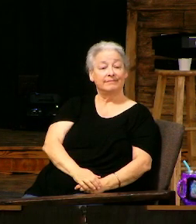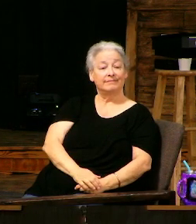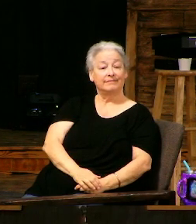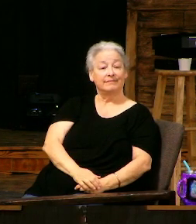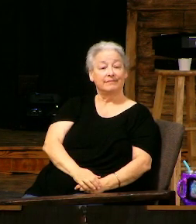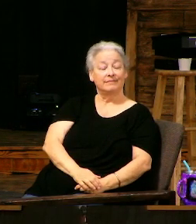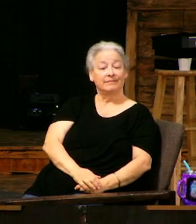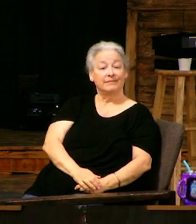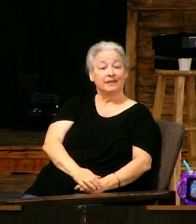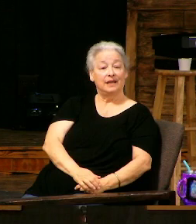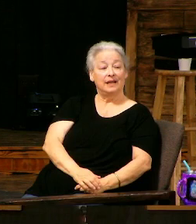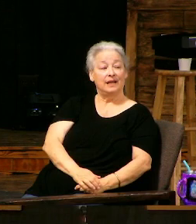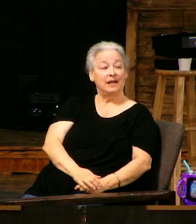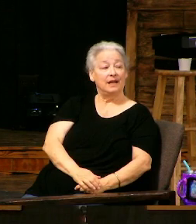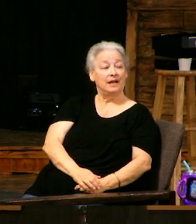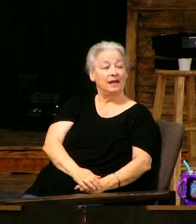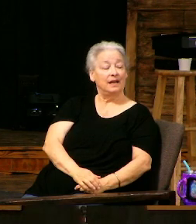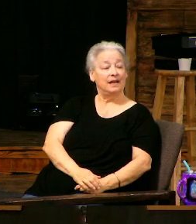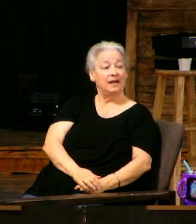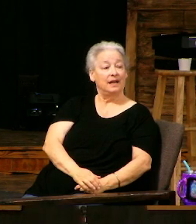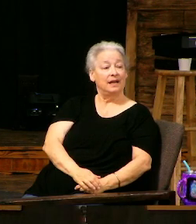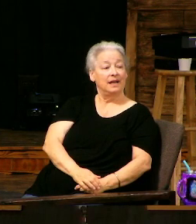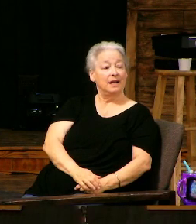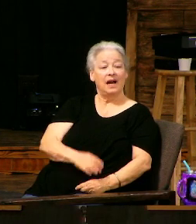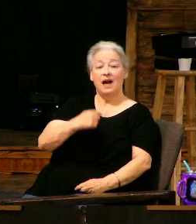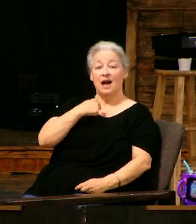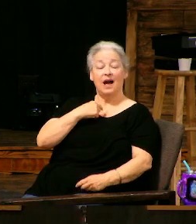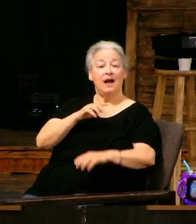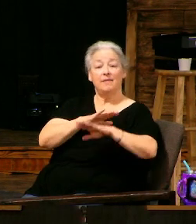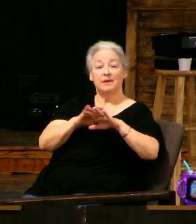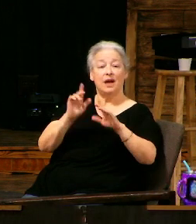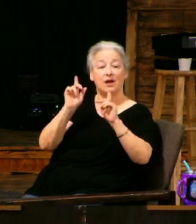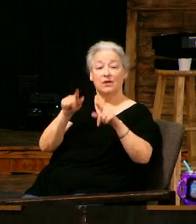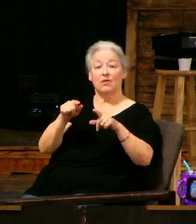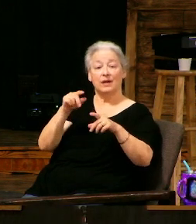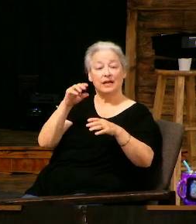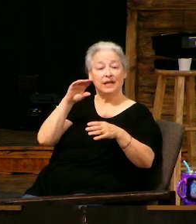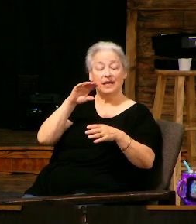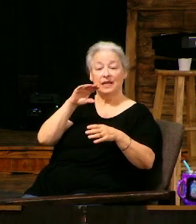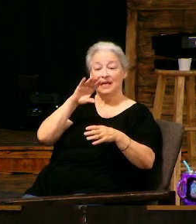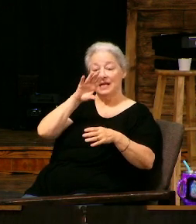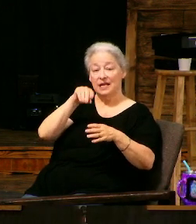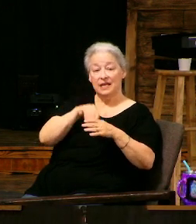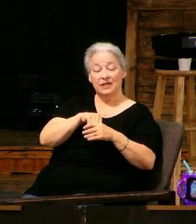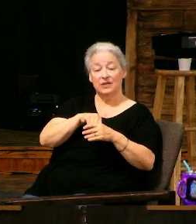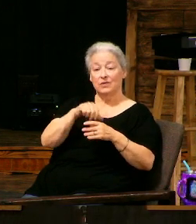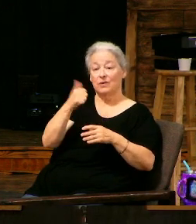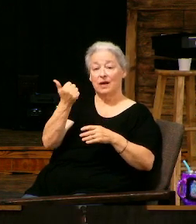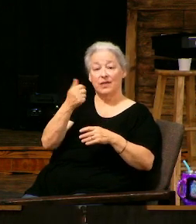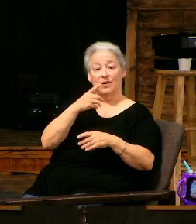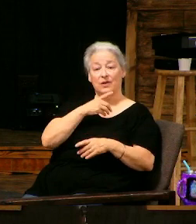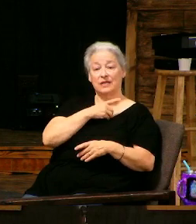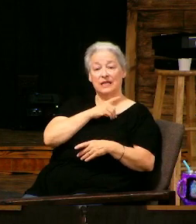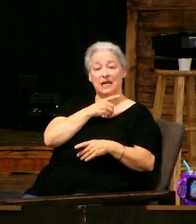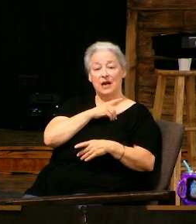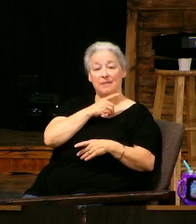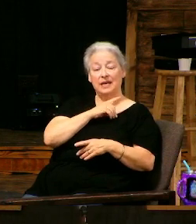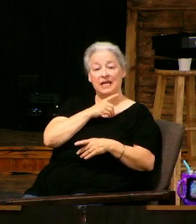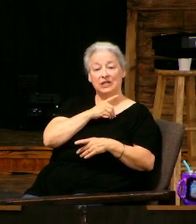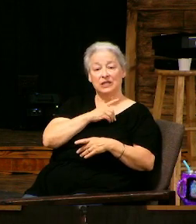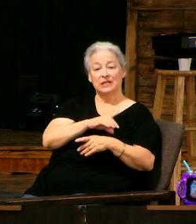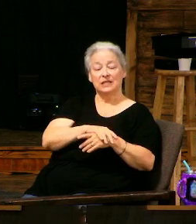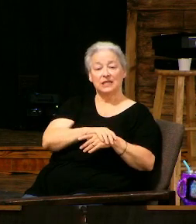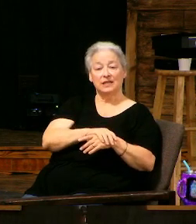I won't go into other denominations that I participated in. We don't have the time and I don't have the